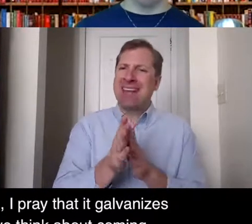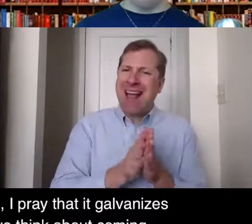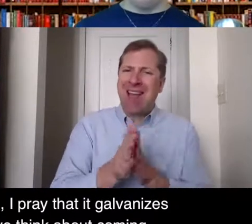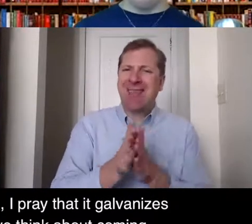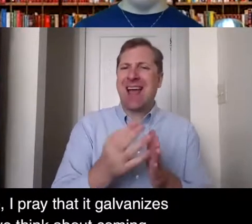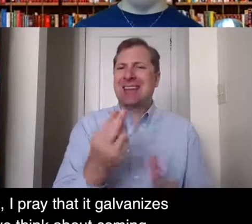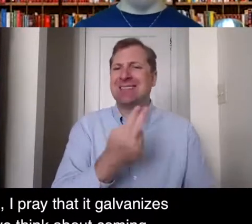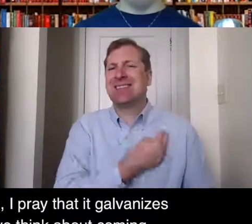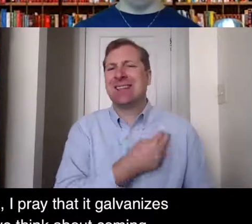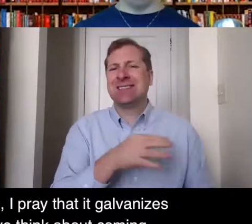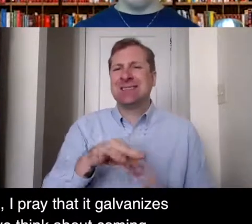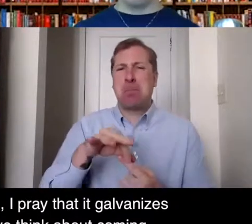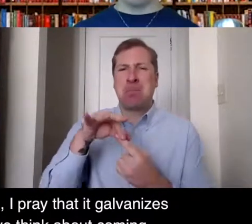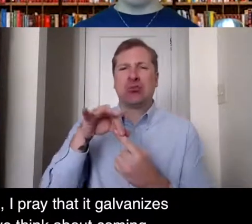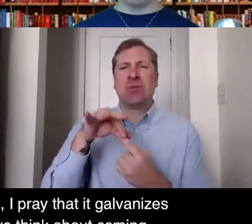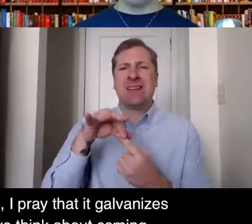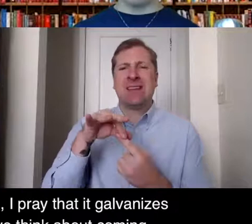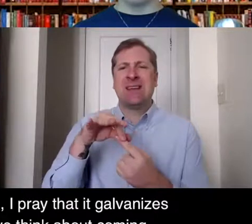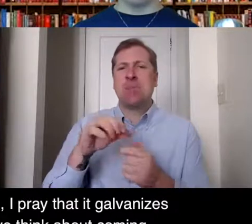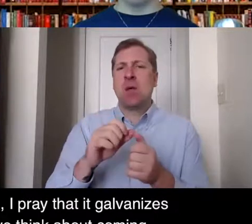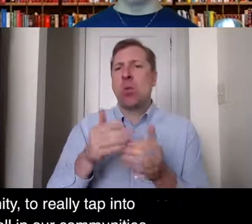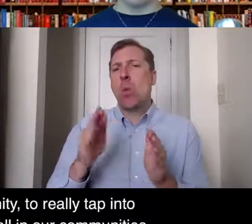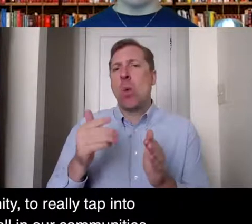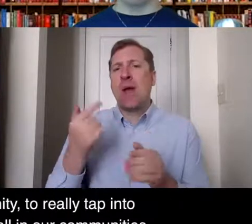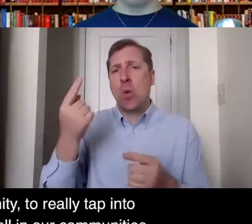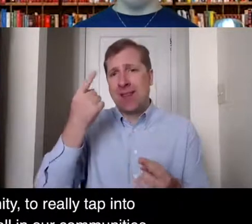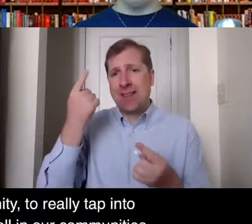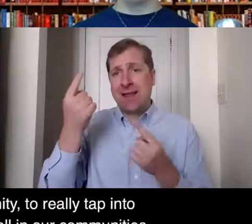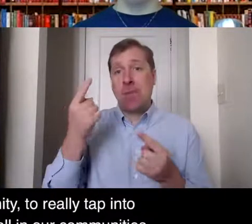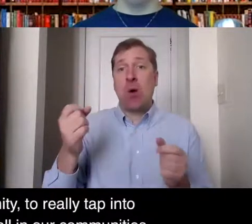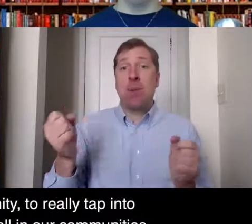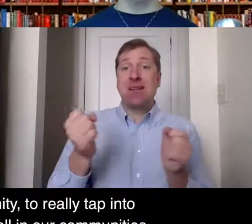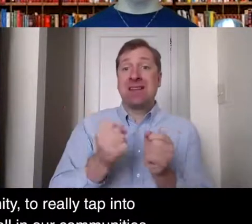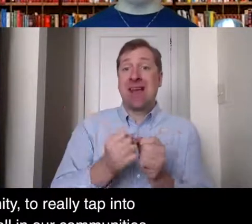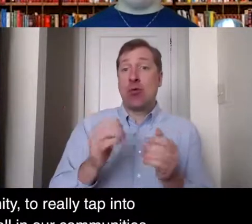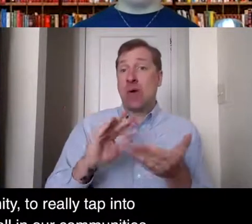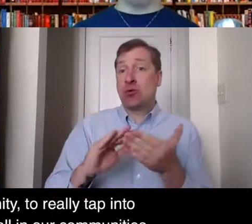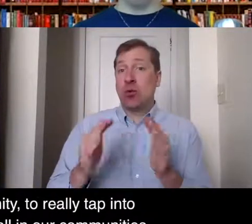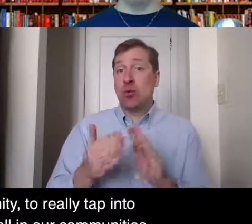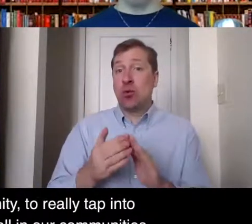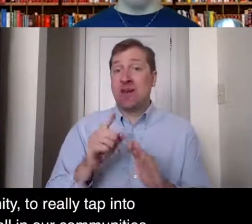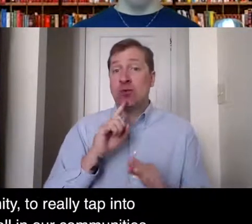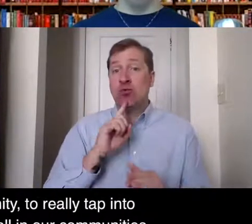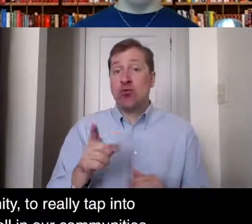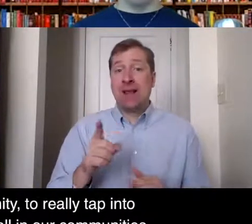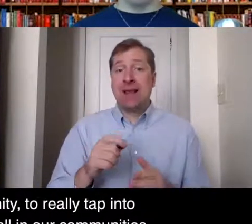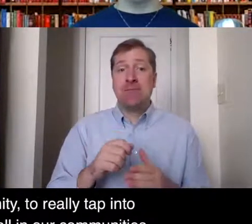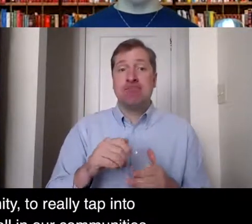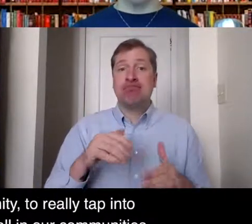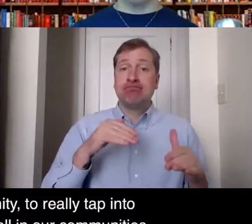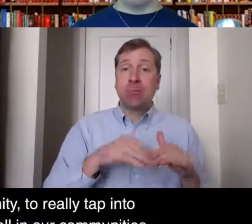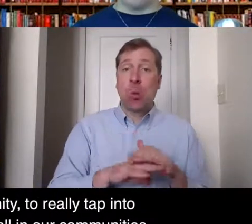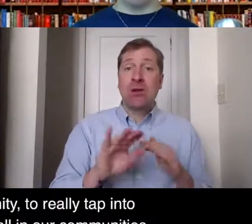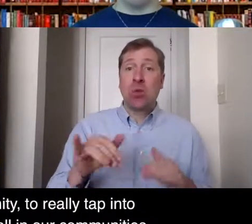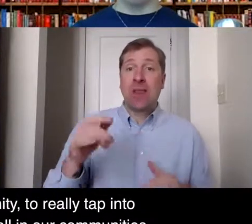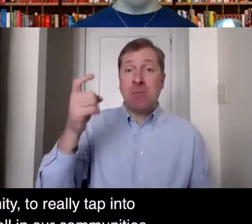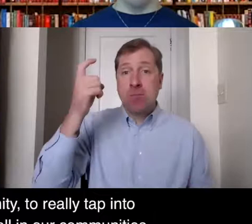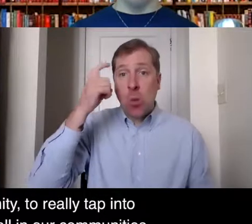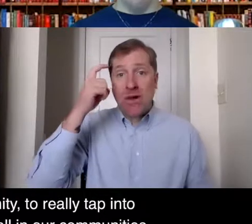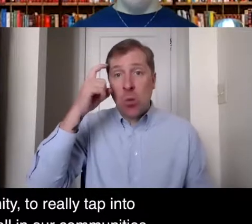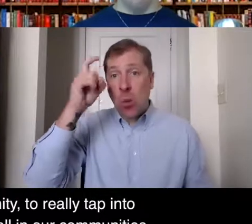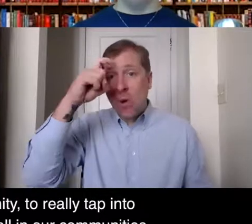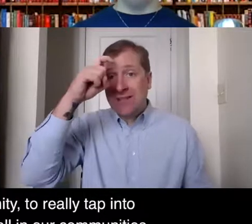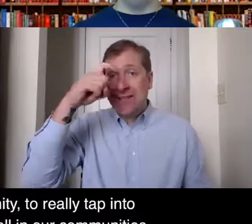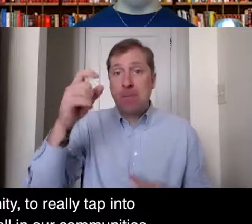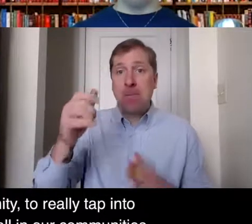especially in how we think about coming together as community, to really tap into the wisdom, talent